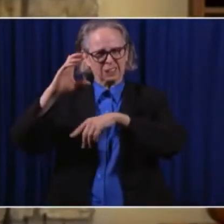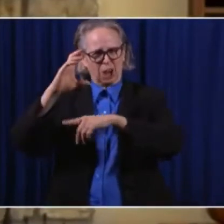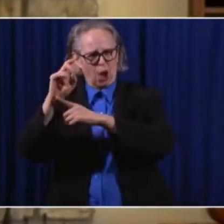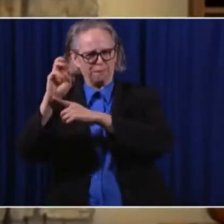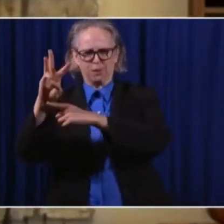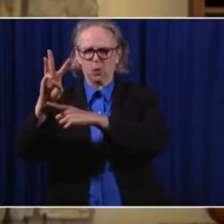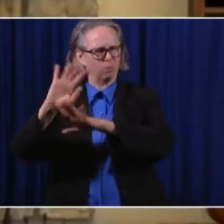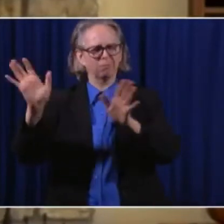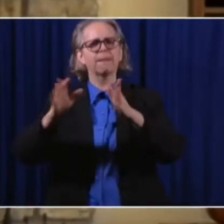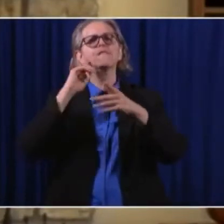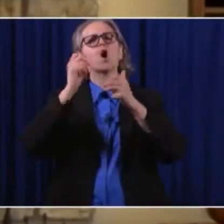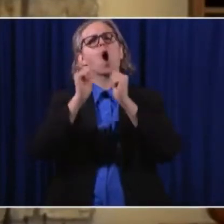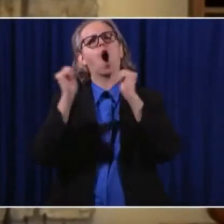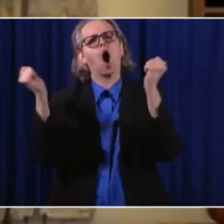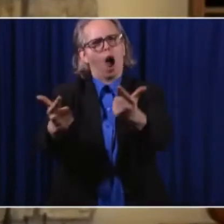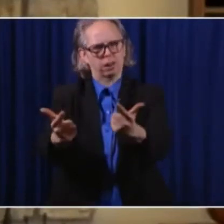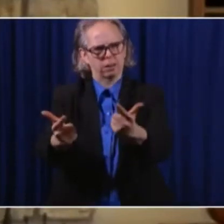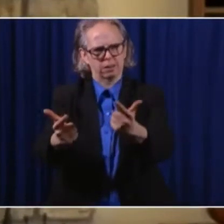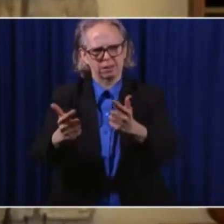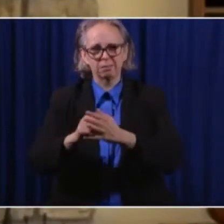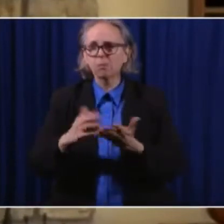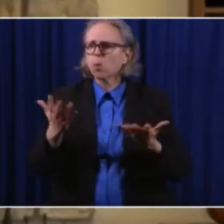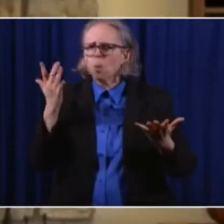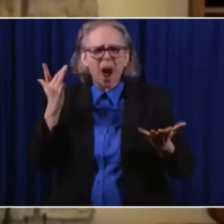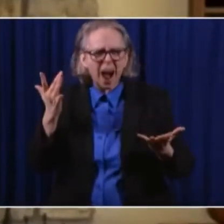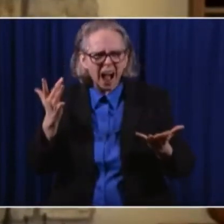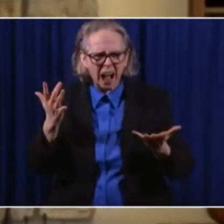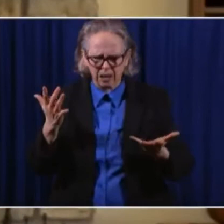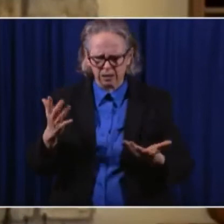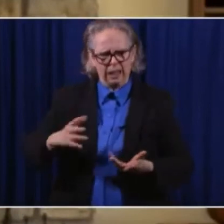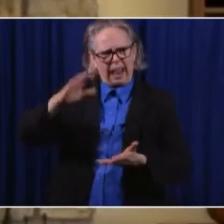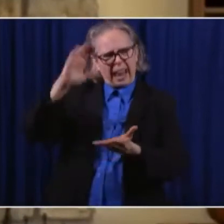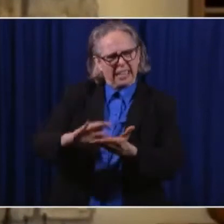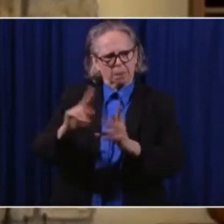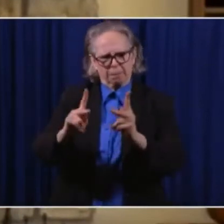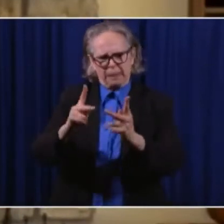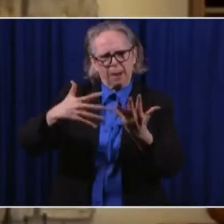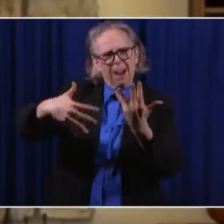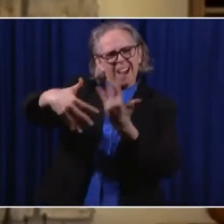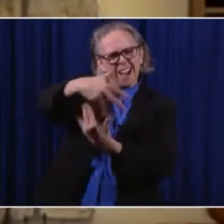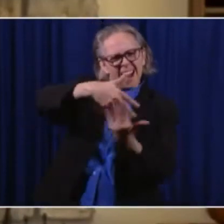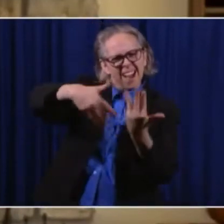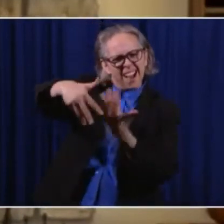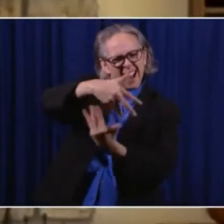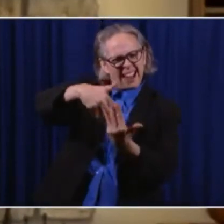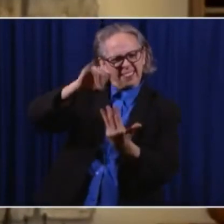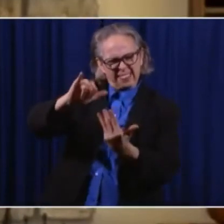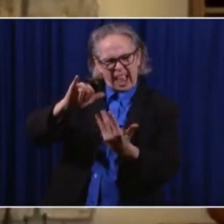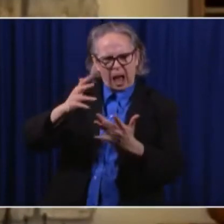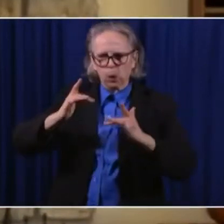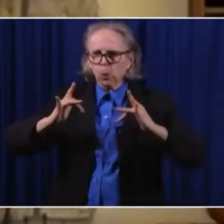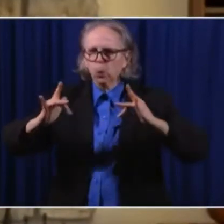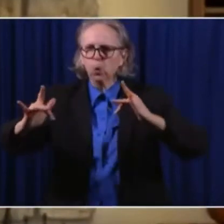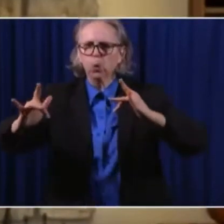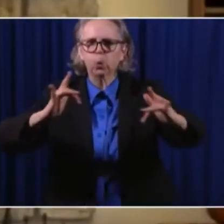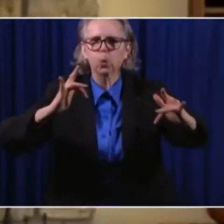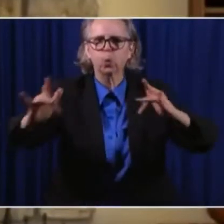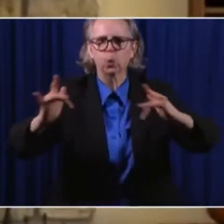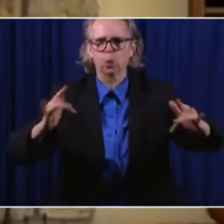fewer contacts. And if we can take these contacts with people have with other people down 20%,